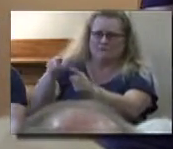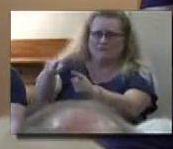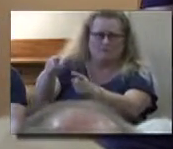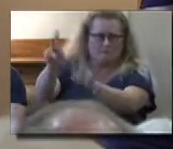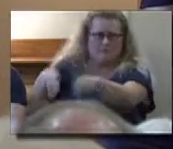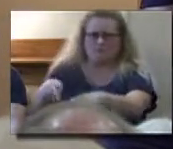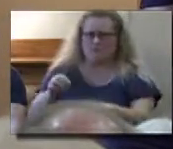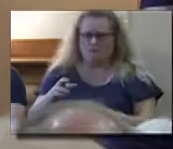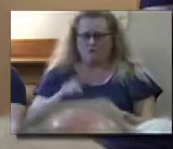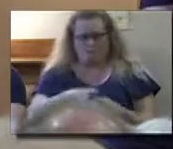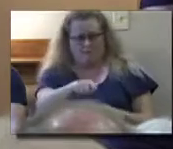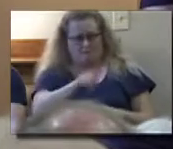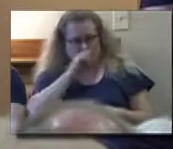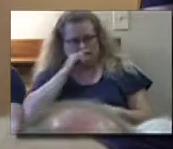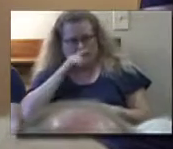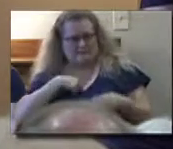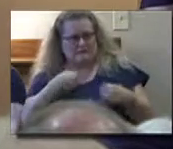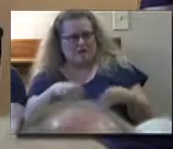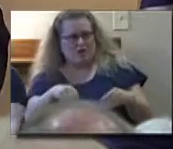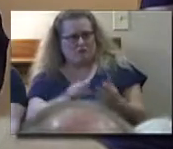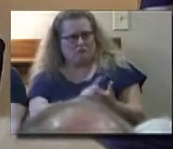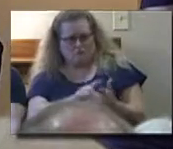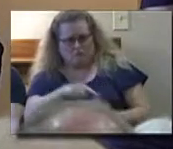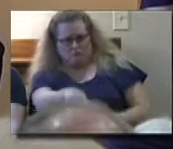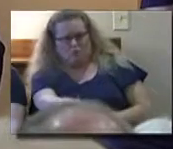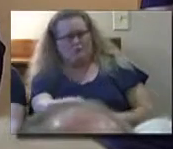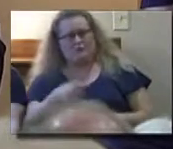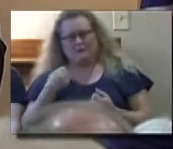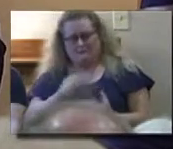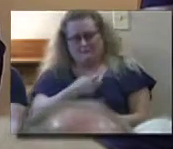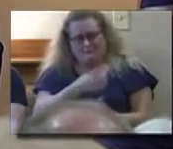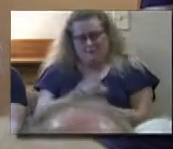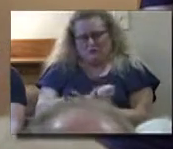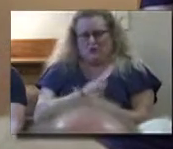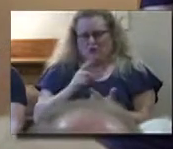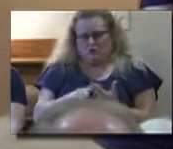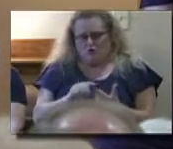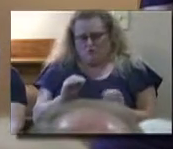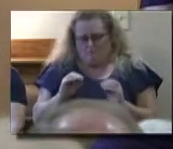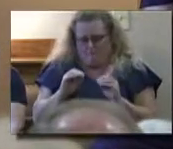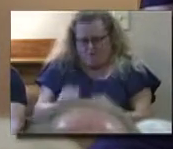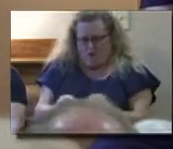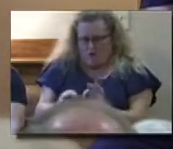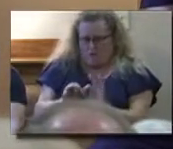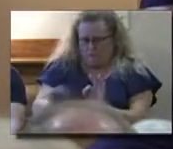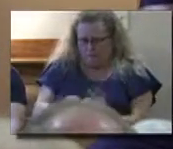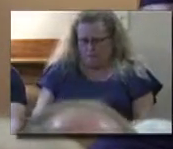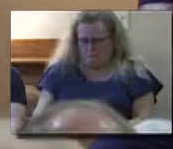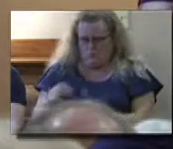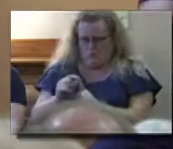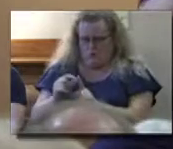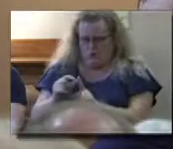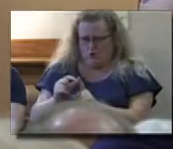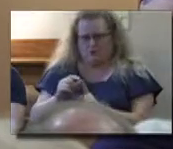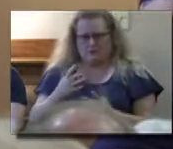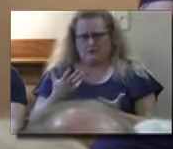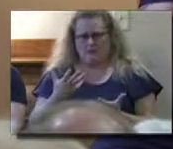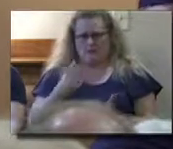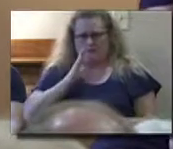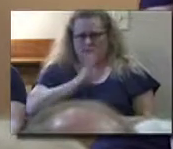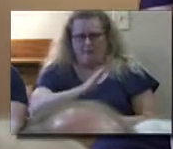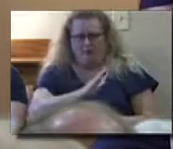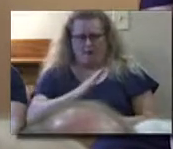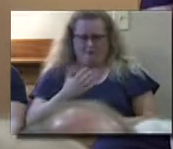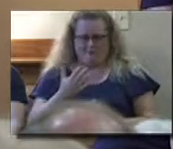to the kid they sold dope to. And it gives them a chance to put into words that empathy which